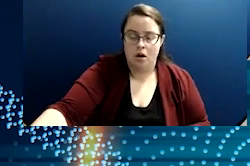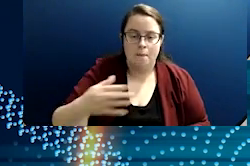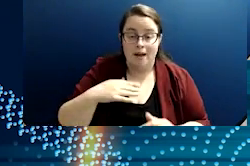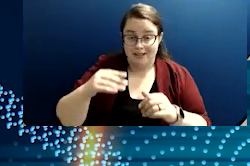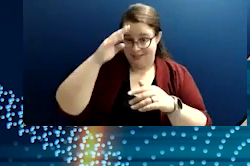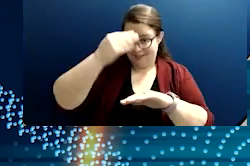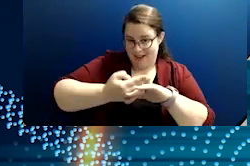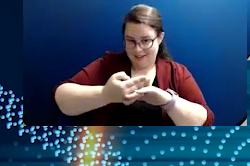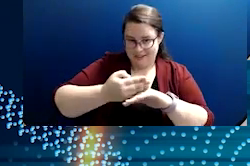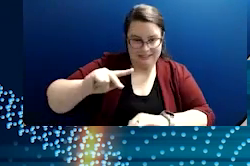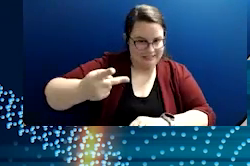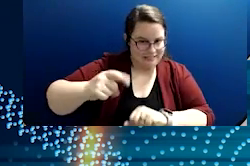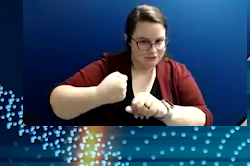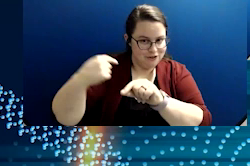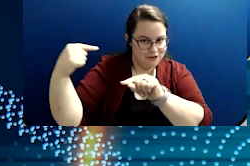City.